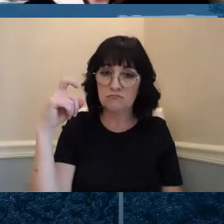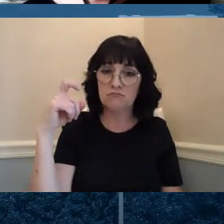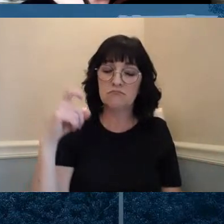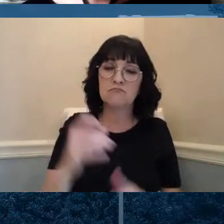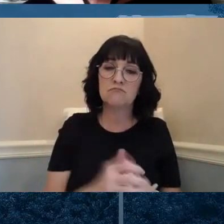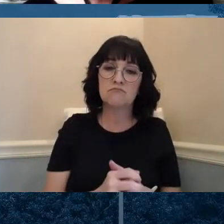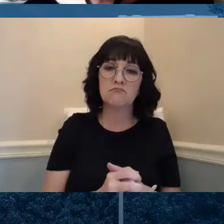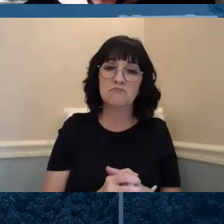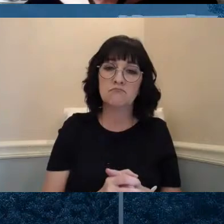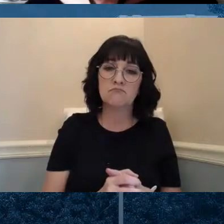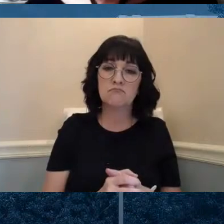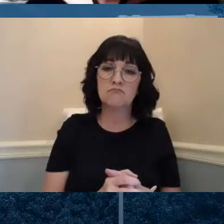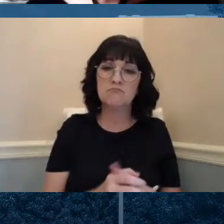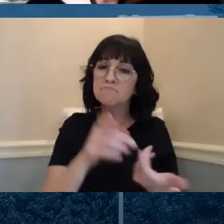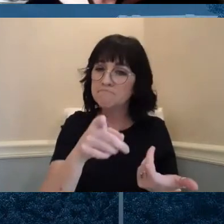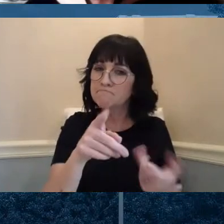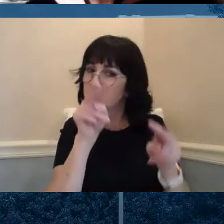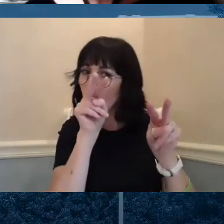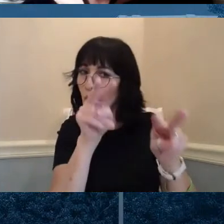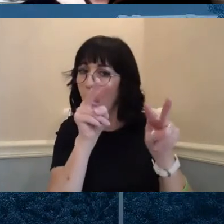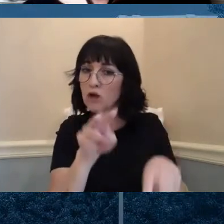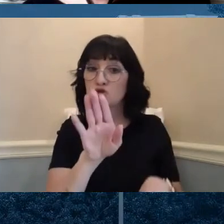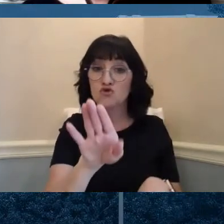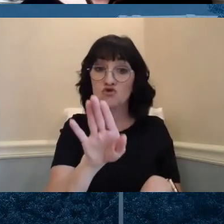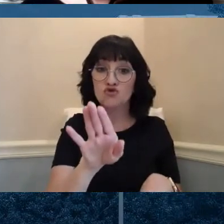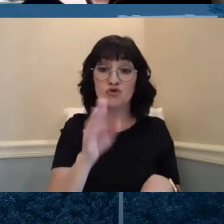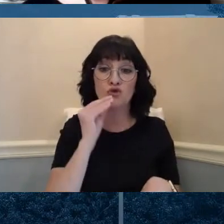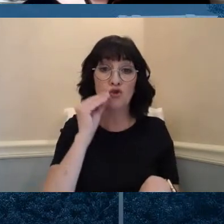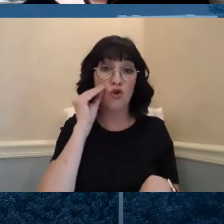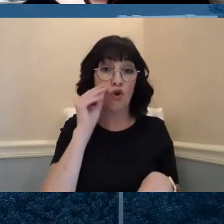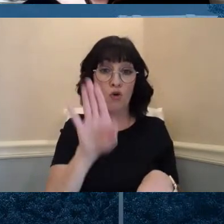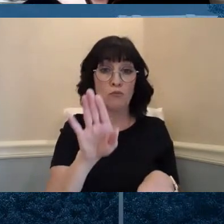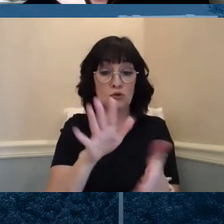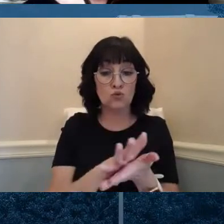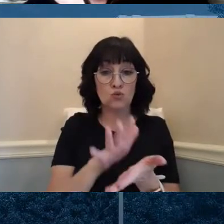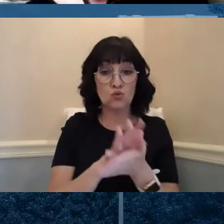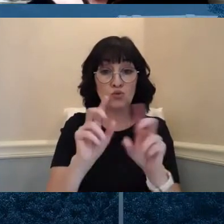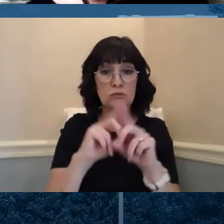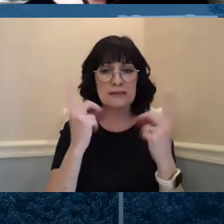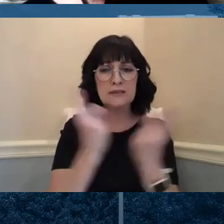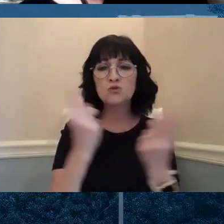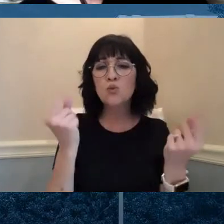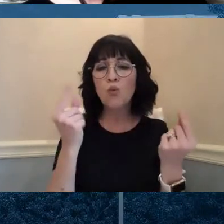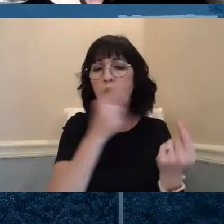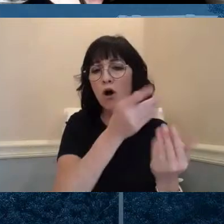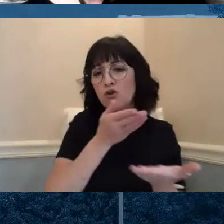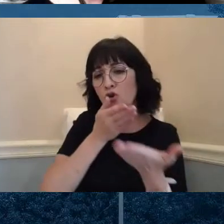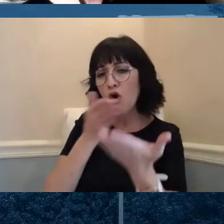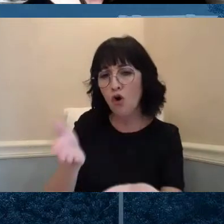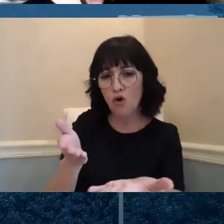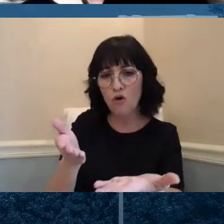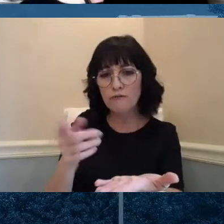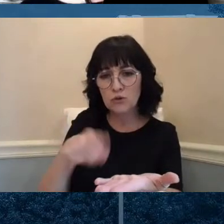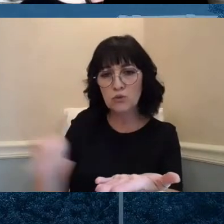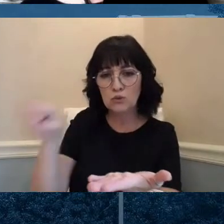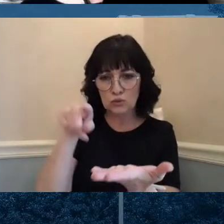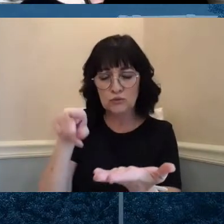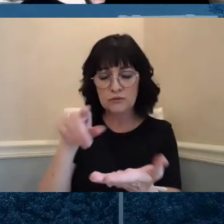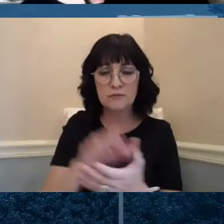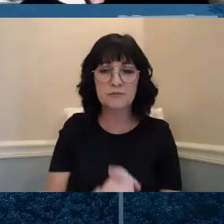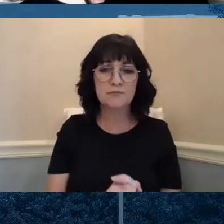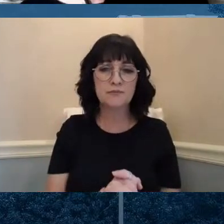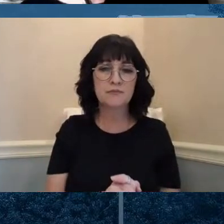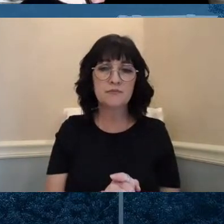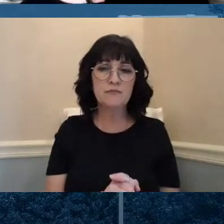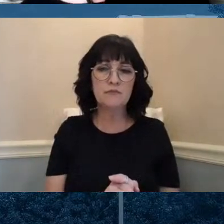on. So watch in your particular districts for the offerings that will be provided in person. We also would be